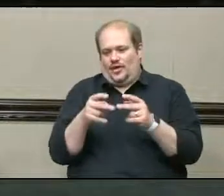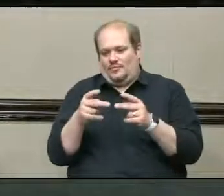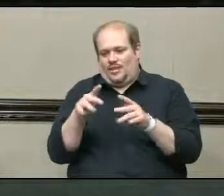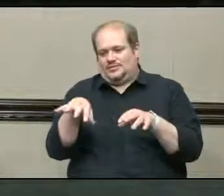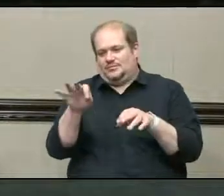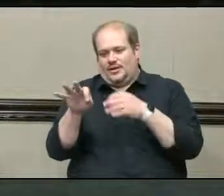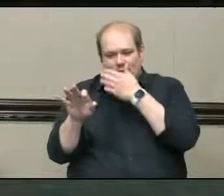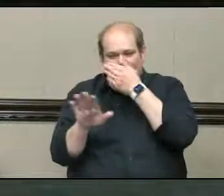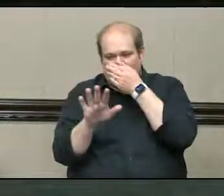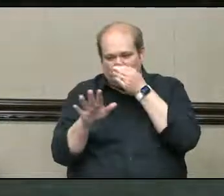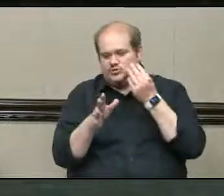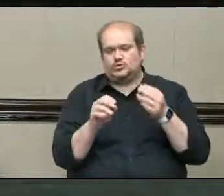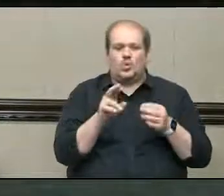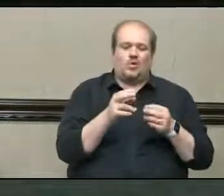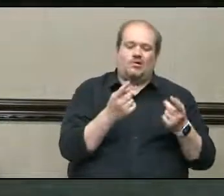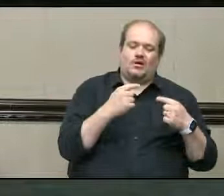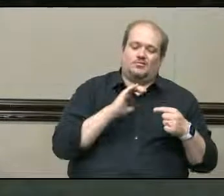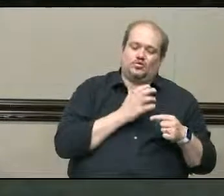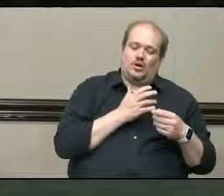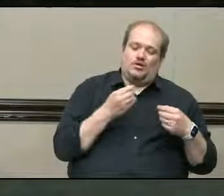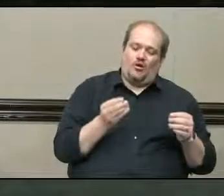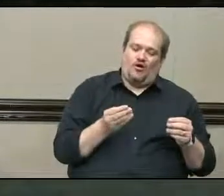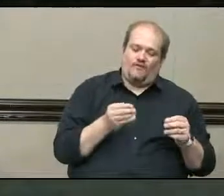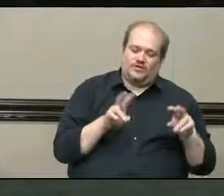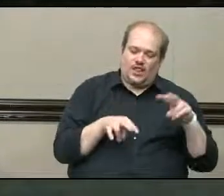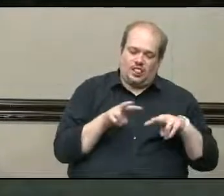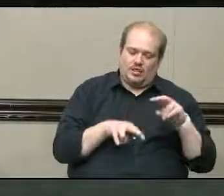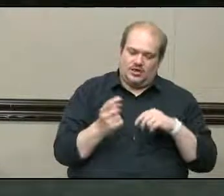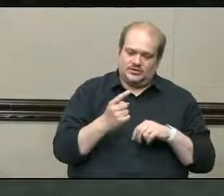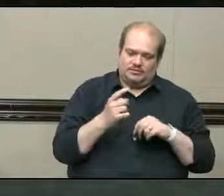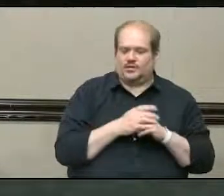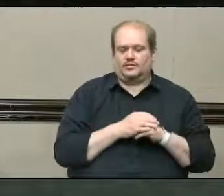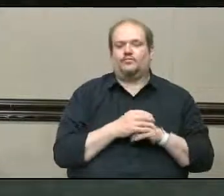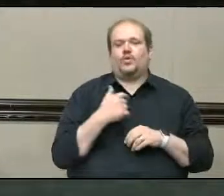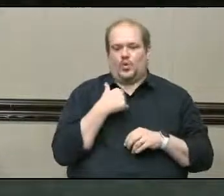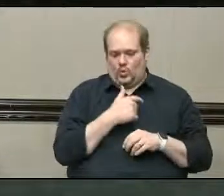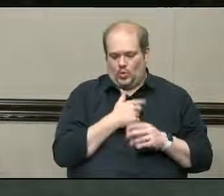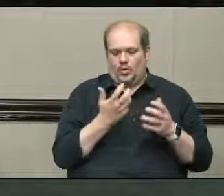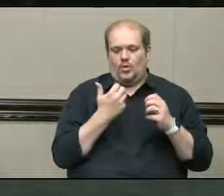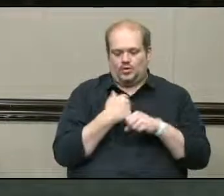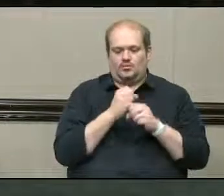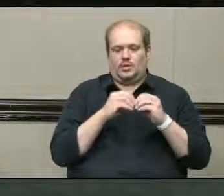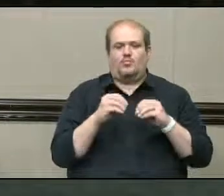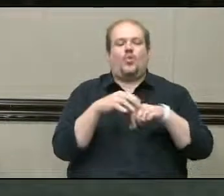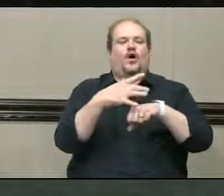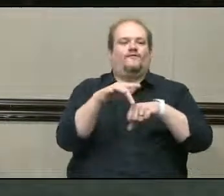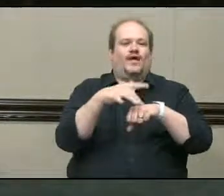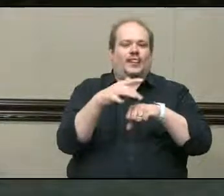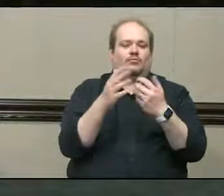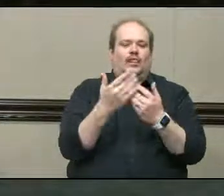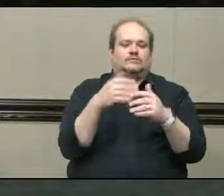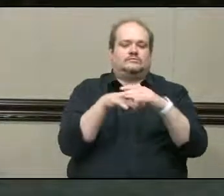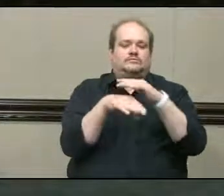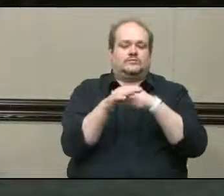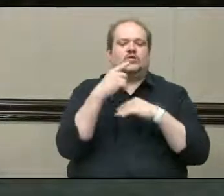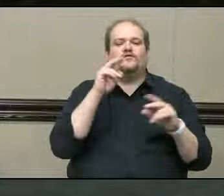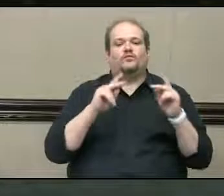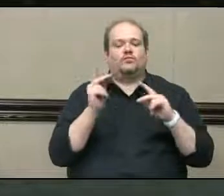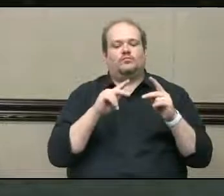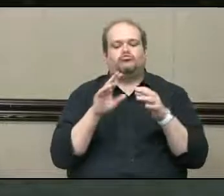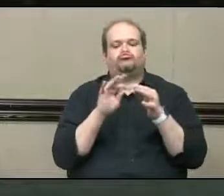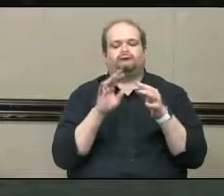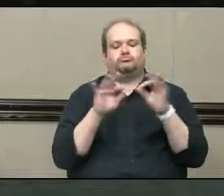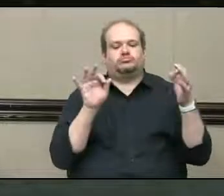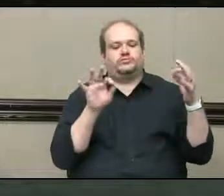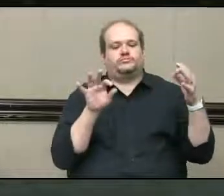and pick it up, or come by our office and go look at something. We want to make it more available for people to look at and give